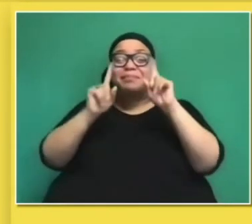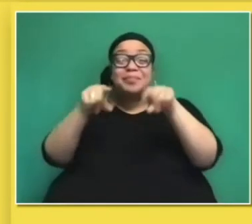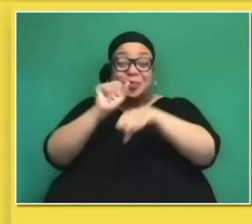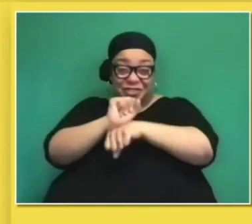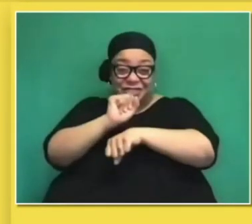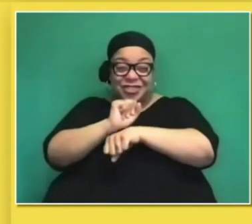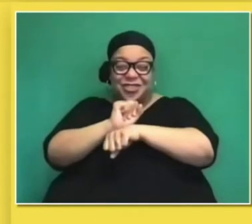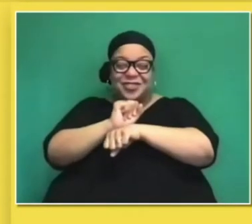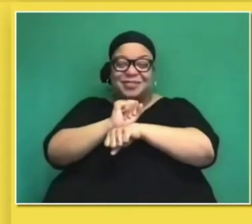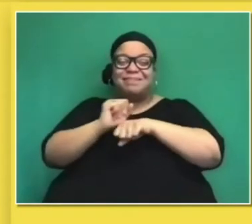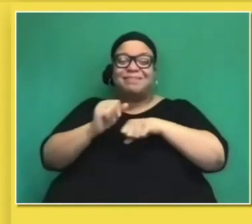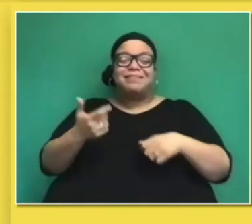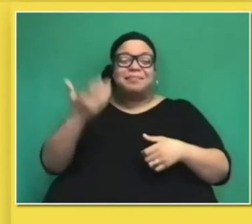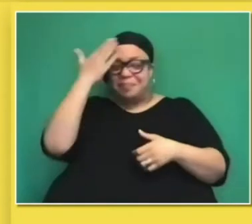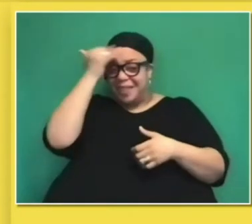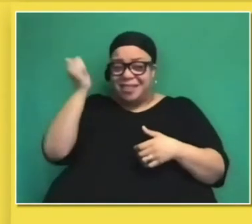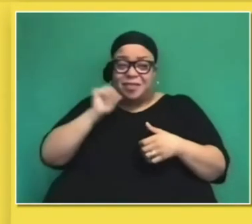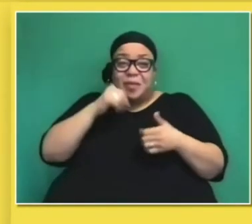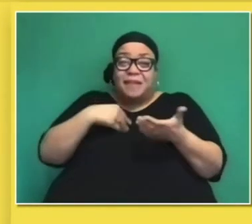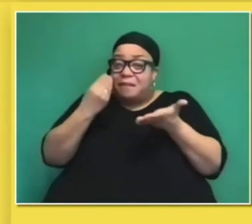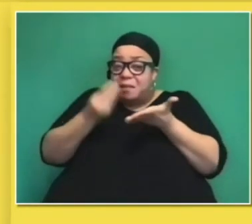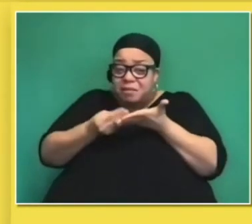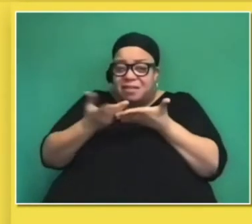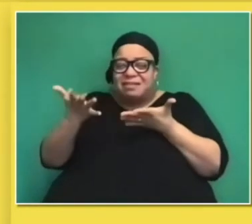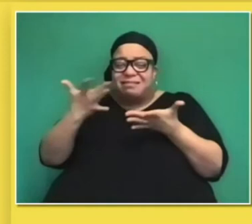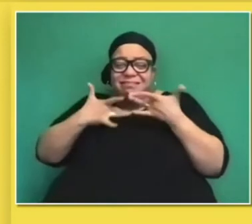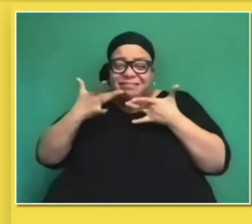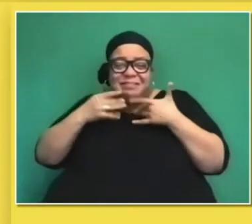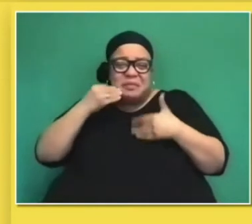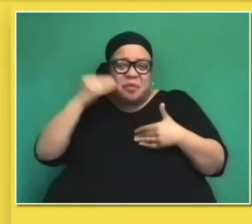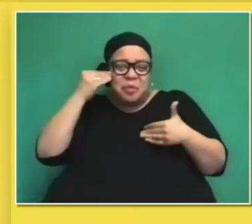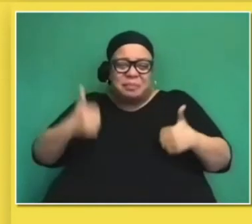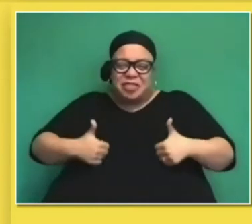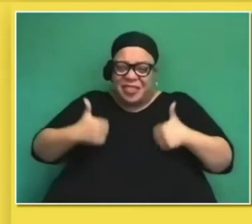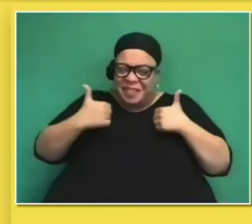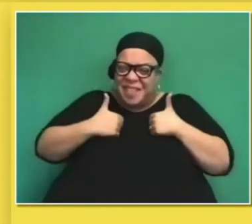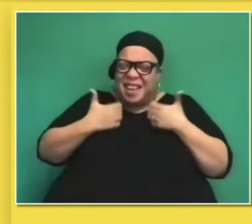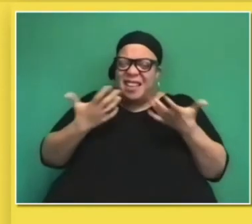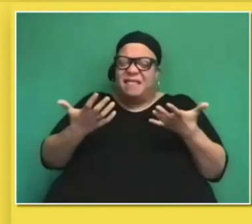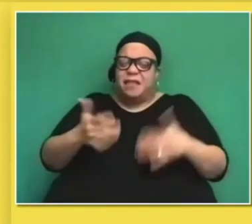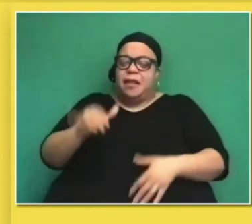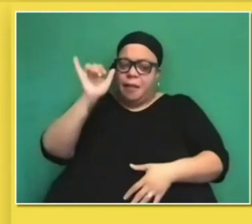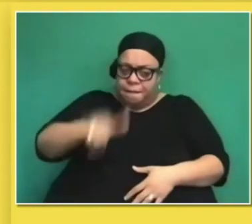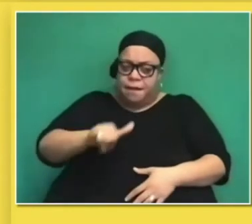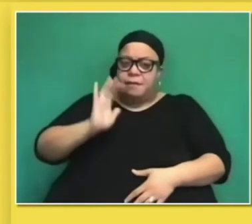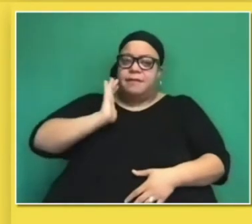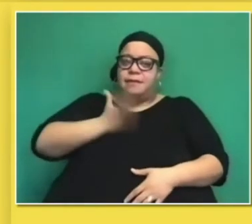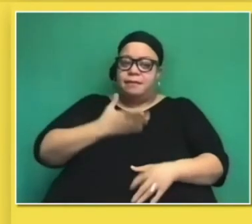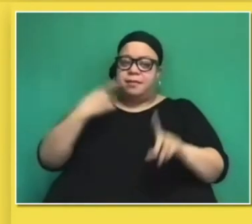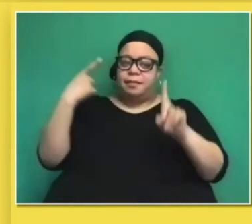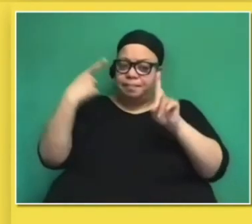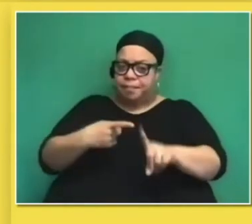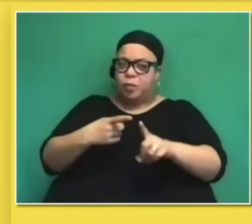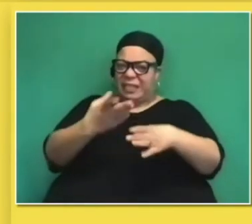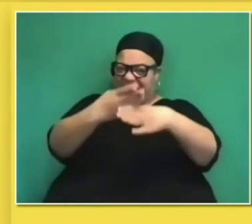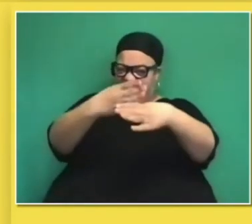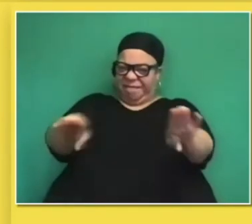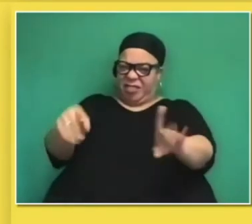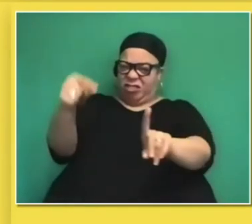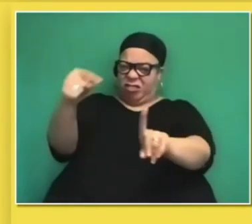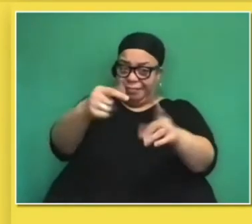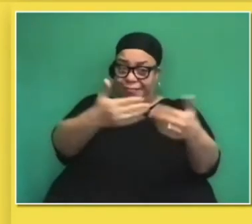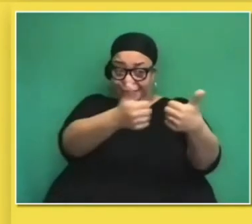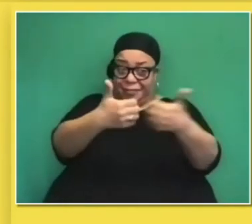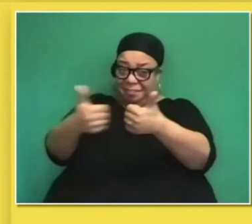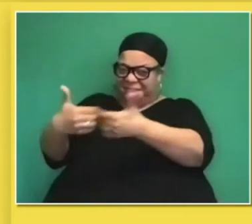talking about. Not the division between McConnell and Schumer. Not the